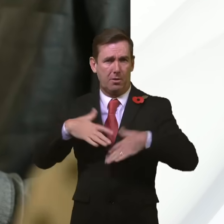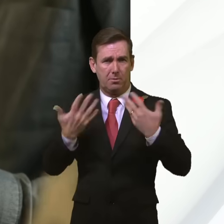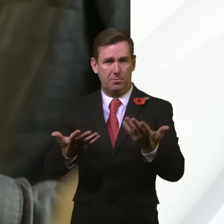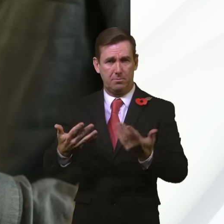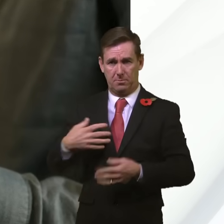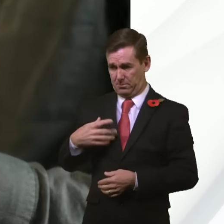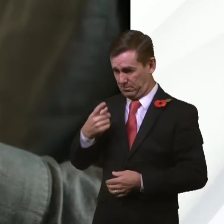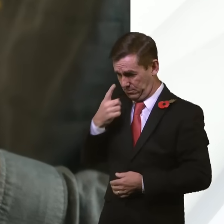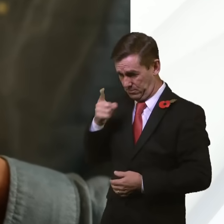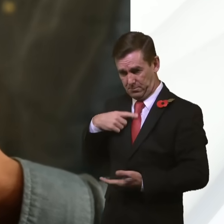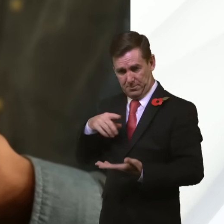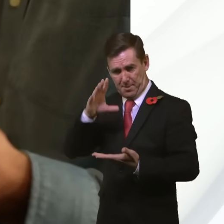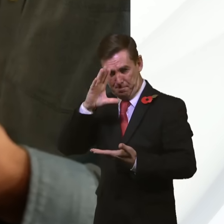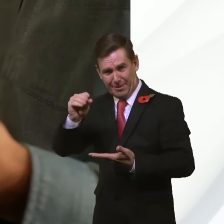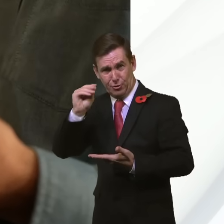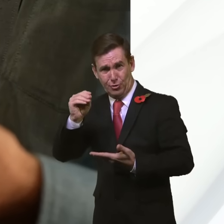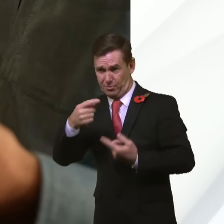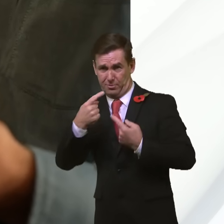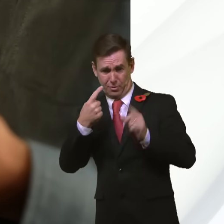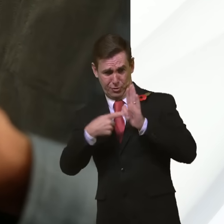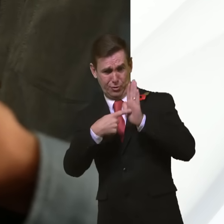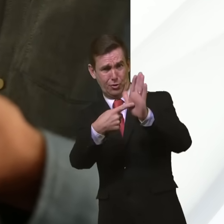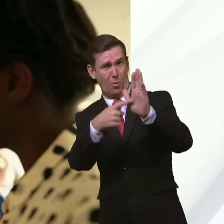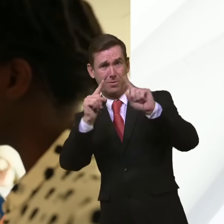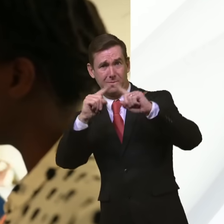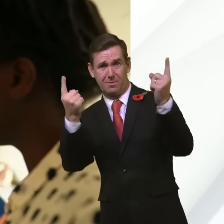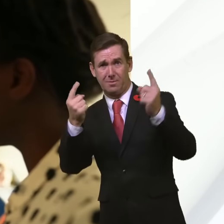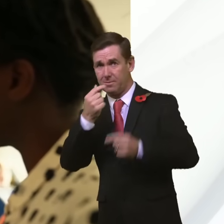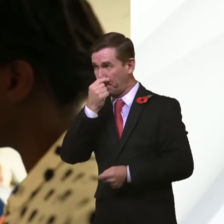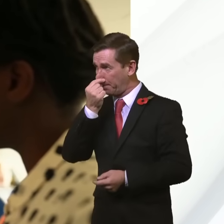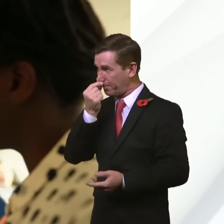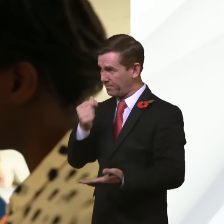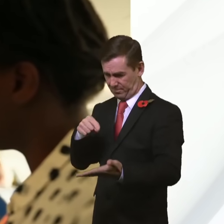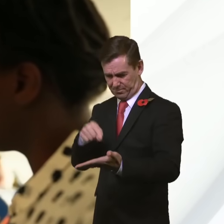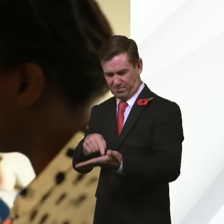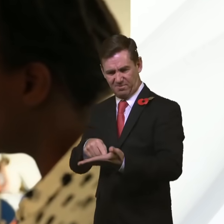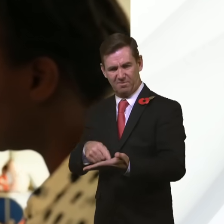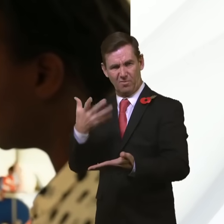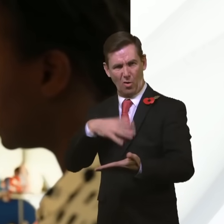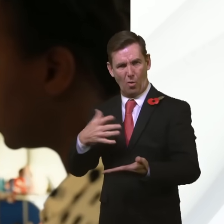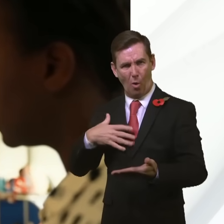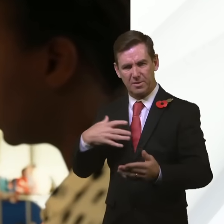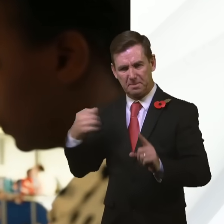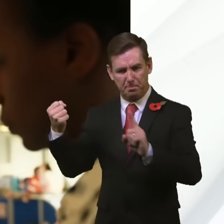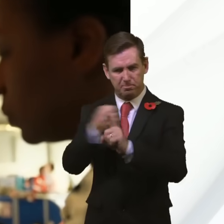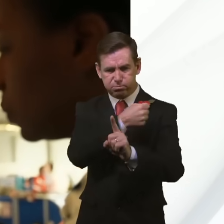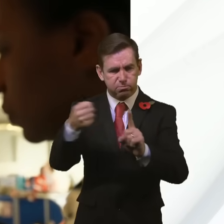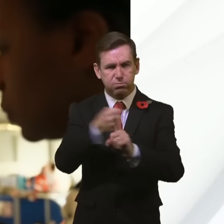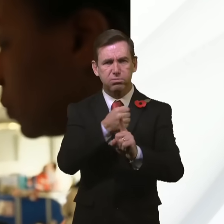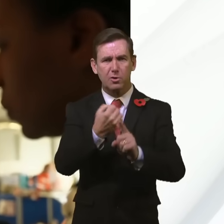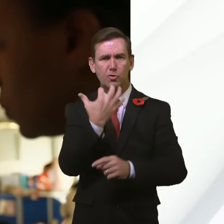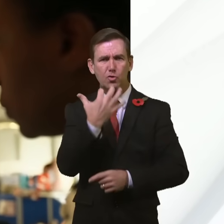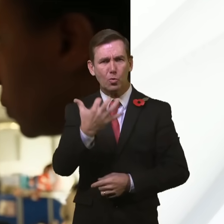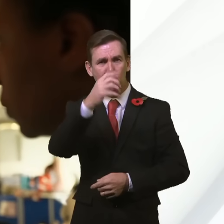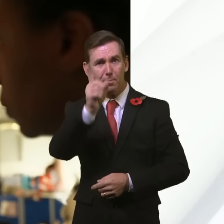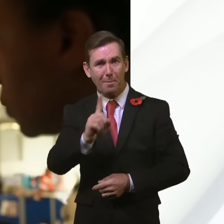have received. Most are too graphic to show. It's calling for violence. It's saying there should be violence towards Israelis, towards Jewish people. And